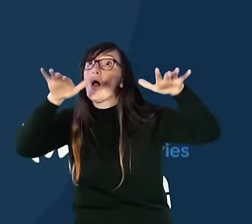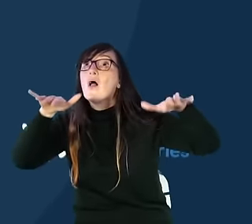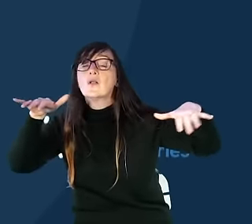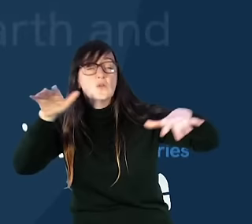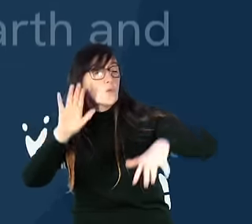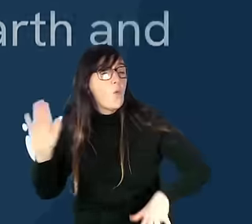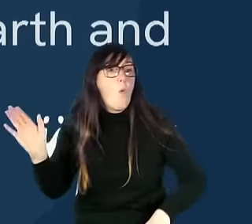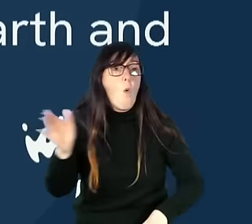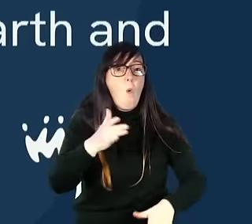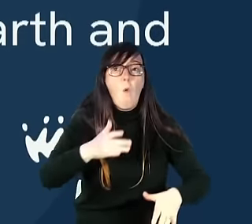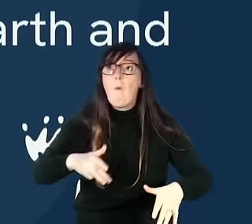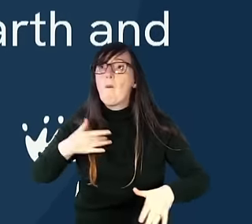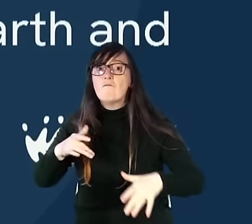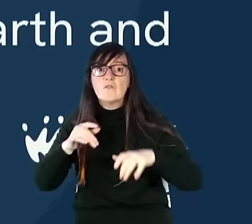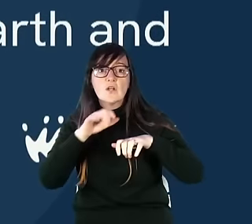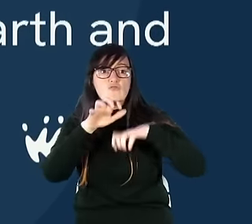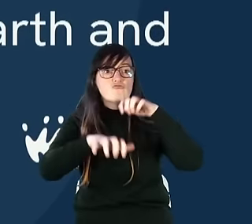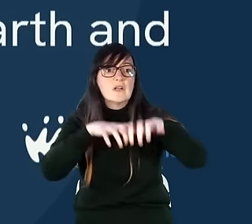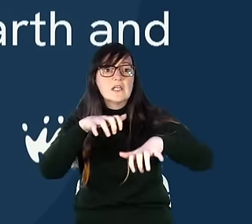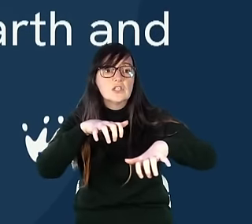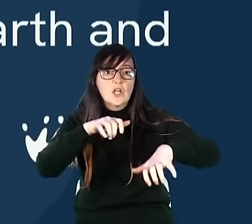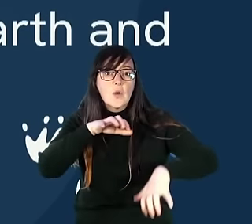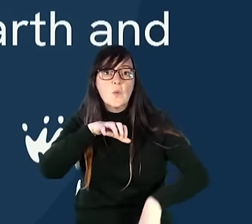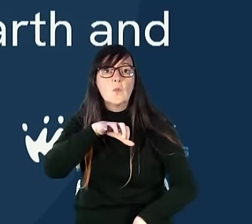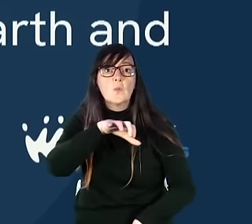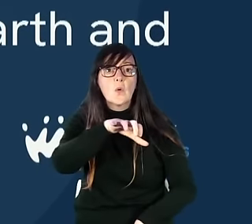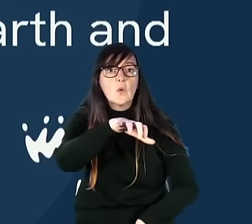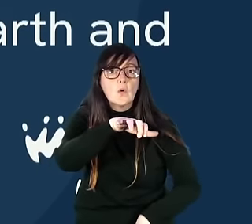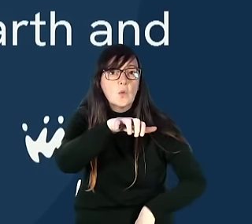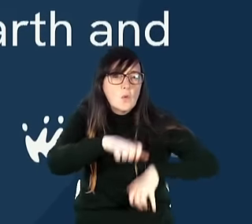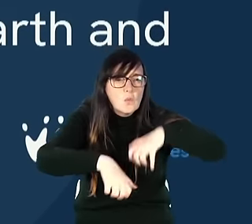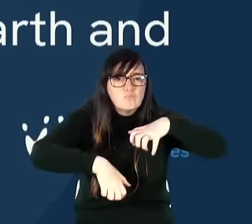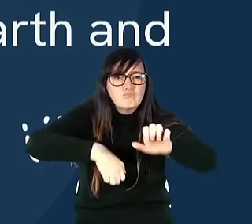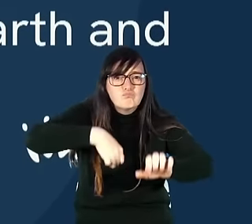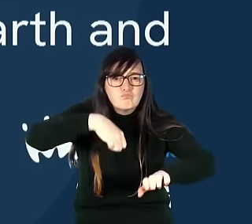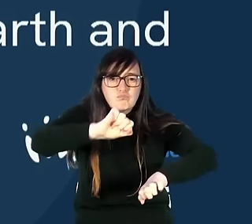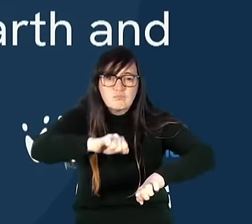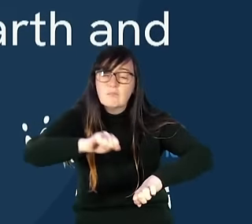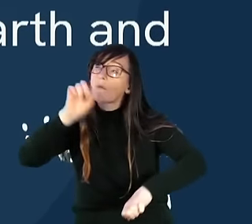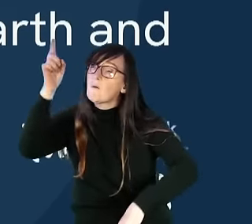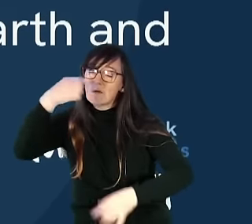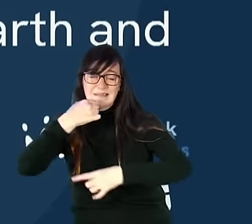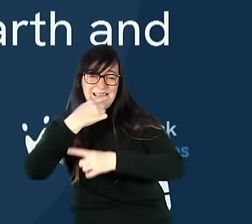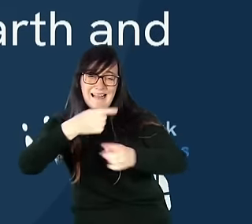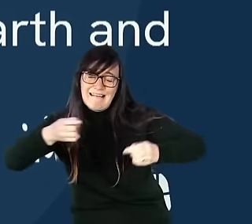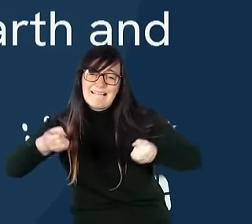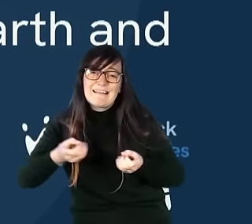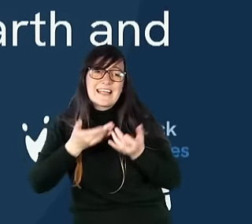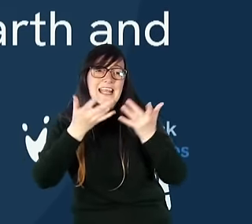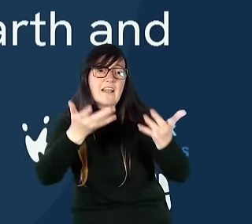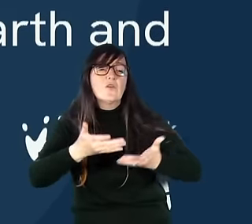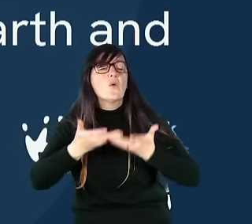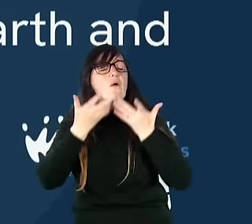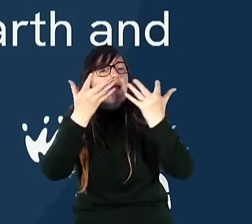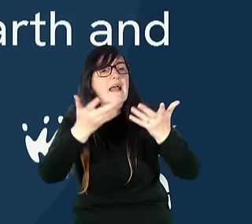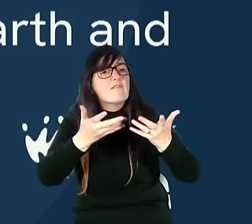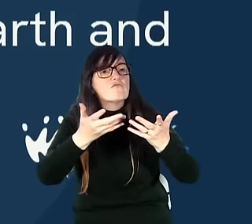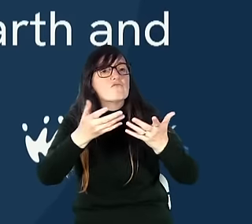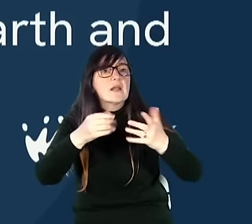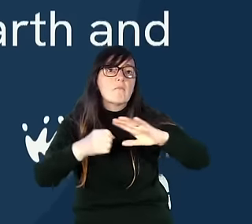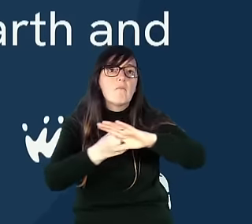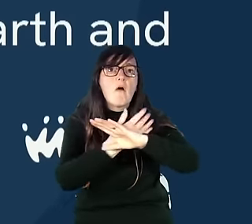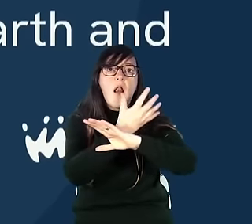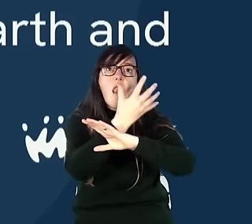moves on the ground. Then God said, I give you every seed-bearing